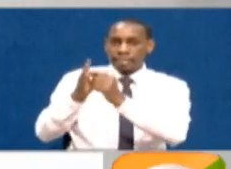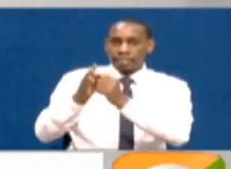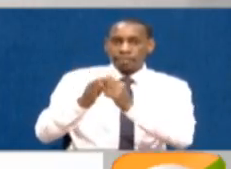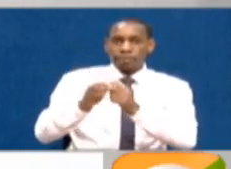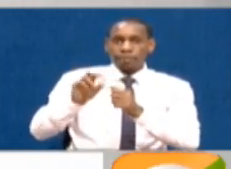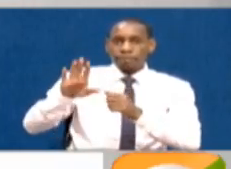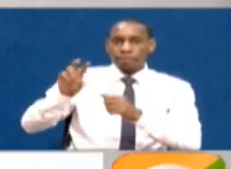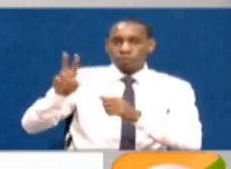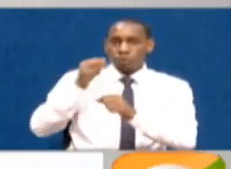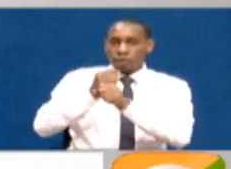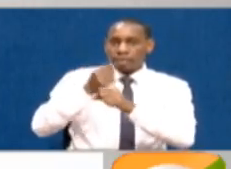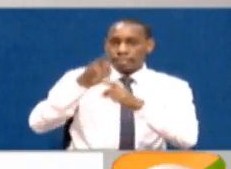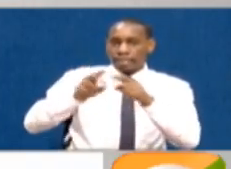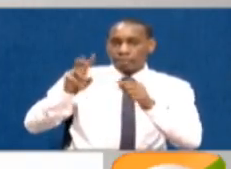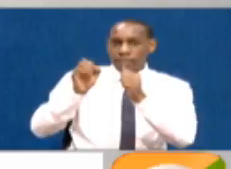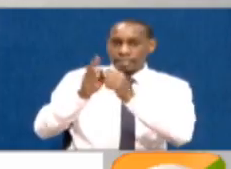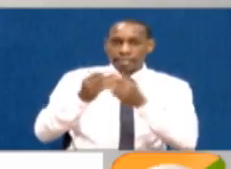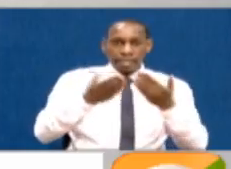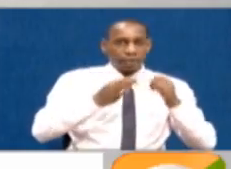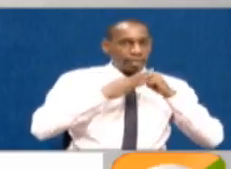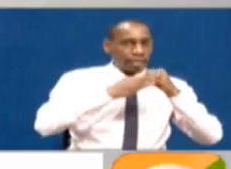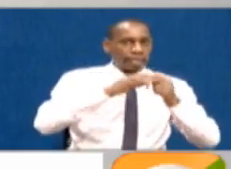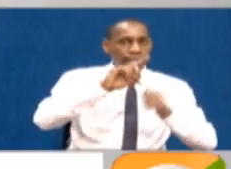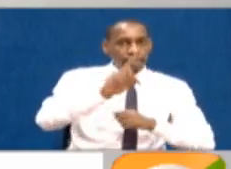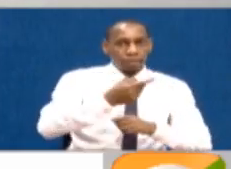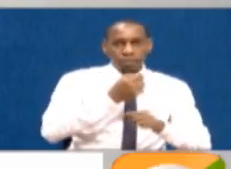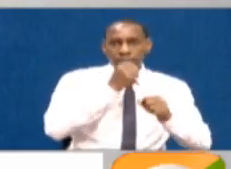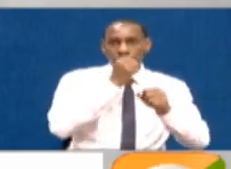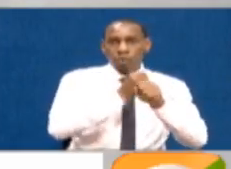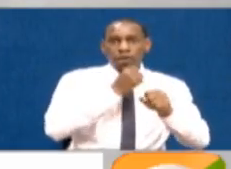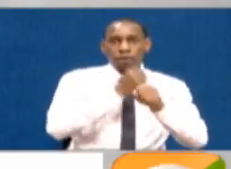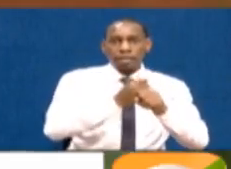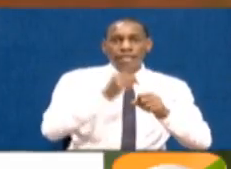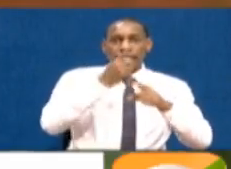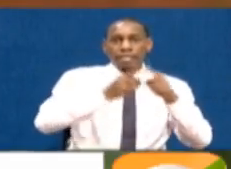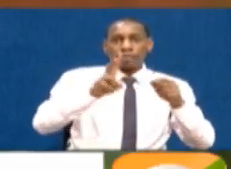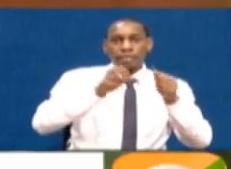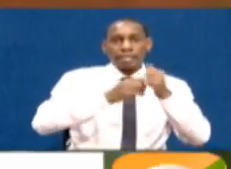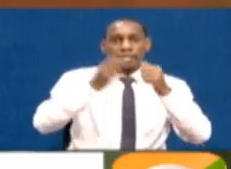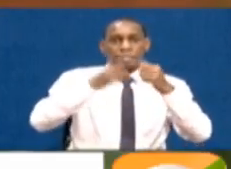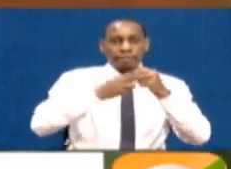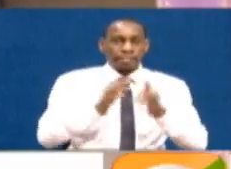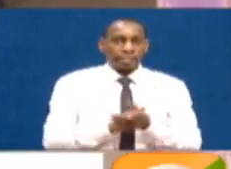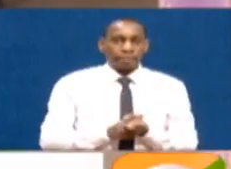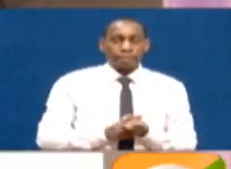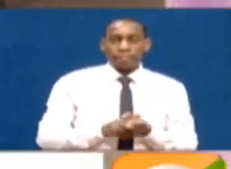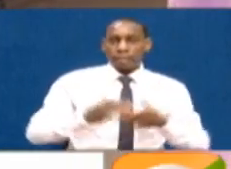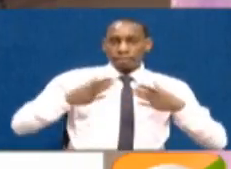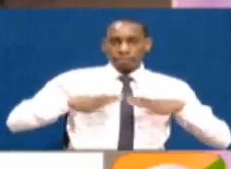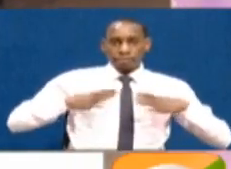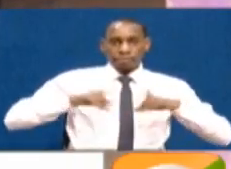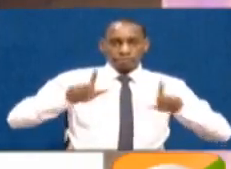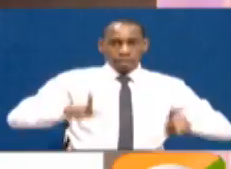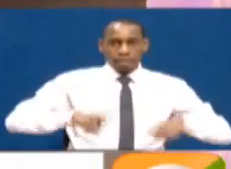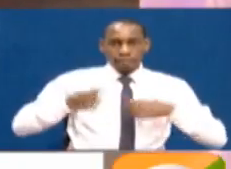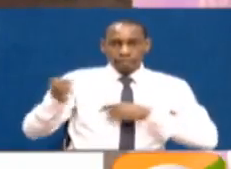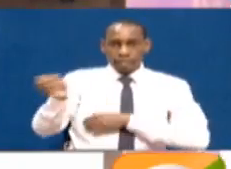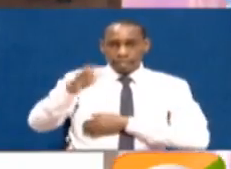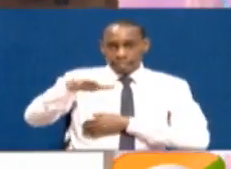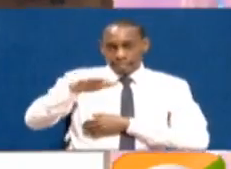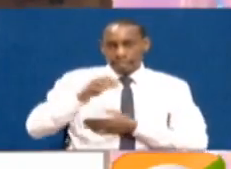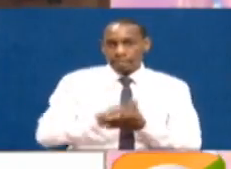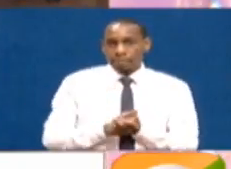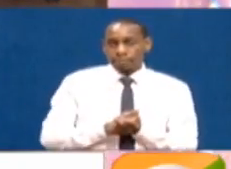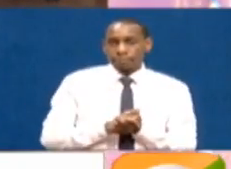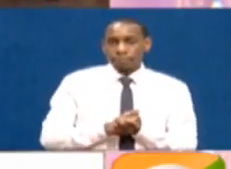613,250 jobs in 2013 to 800,000 jobs in 2017. People who are in the informal sector, you will get